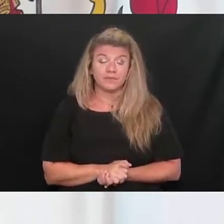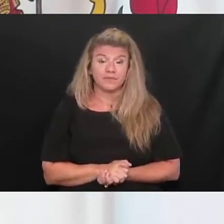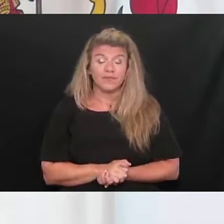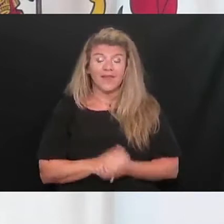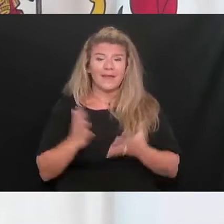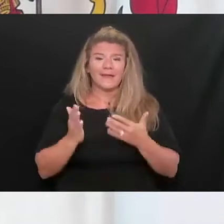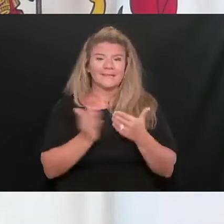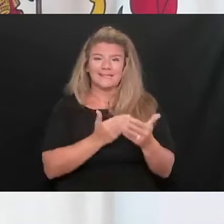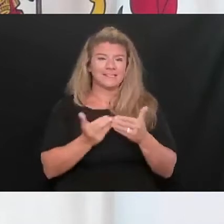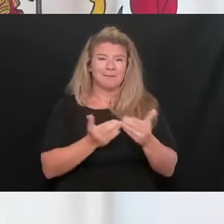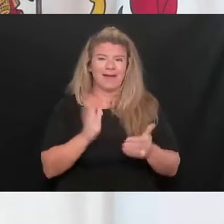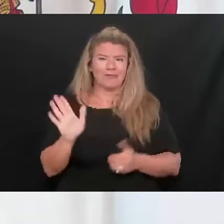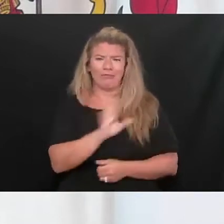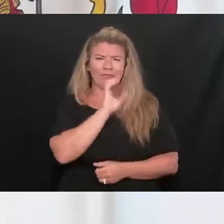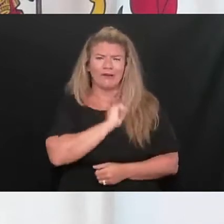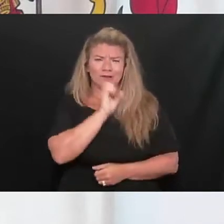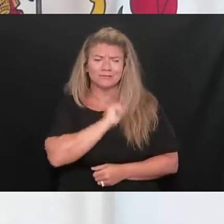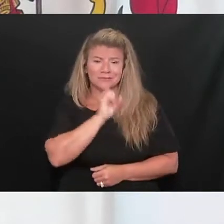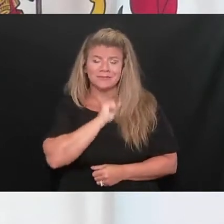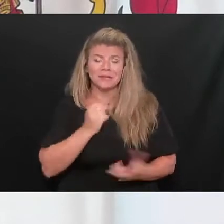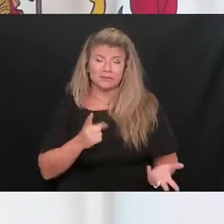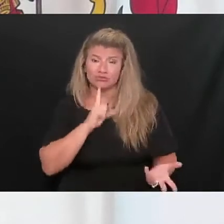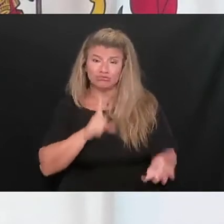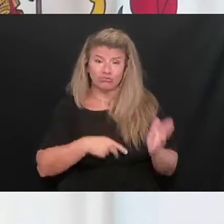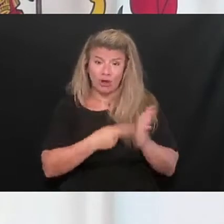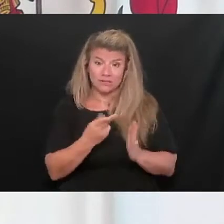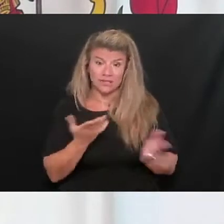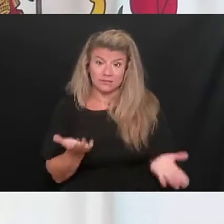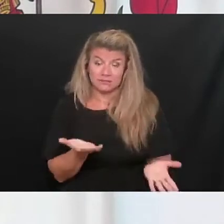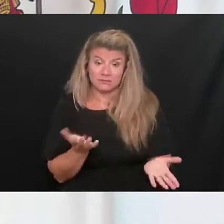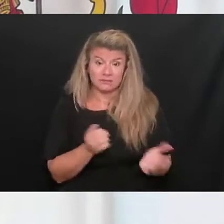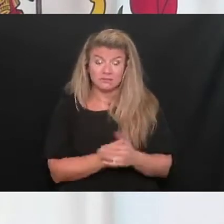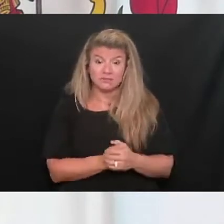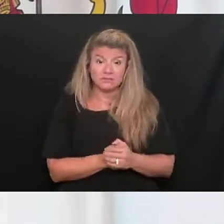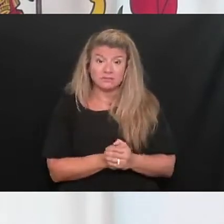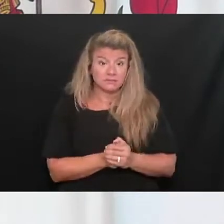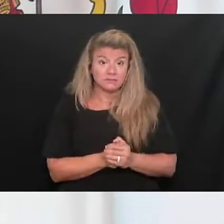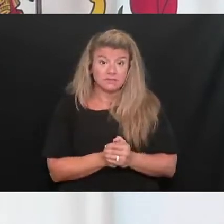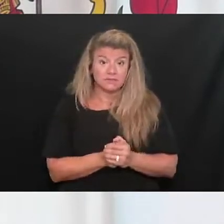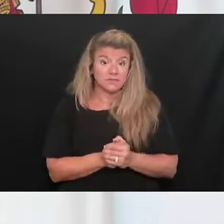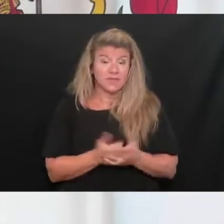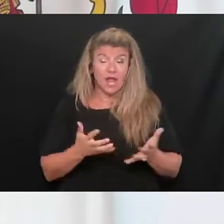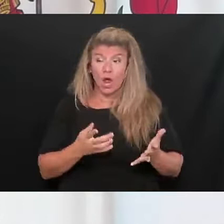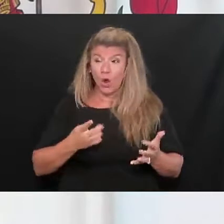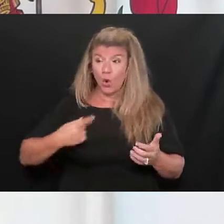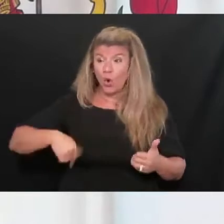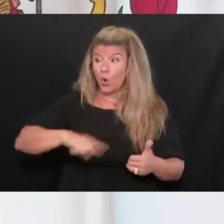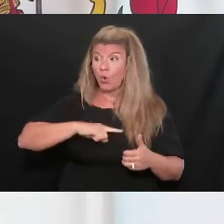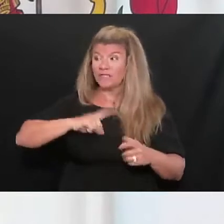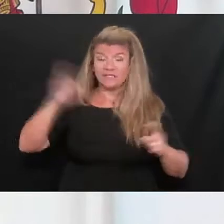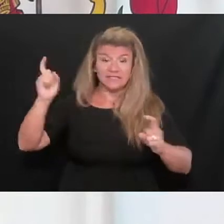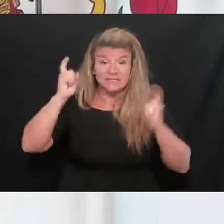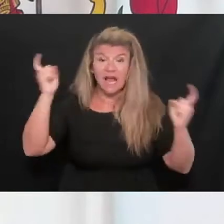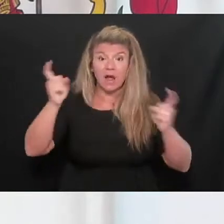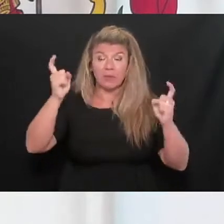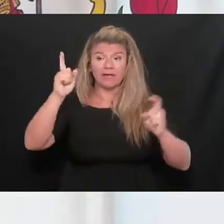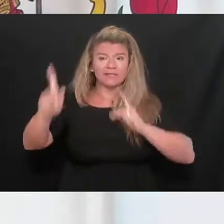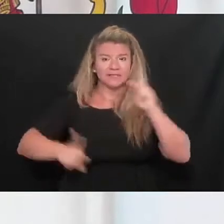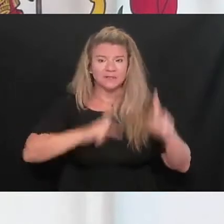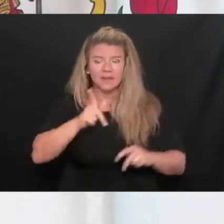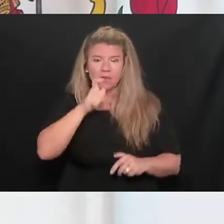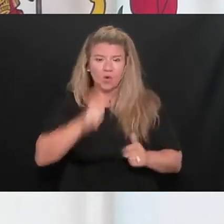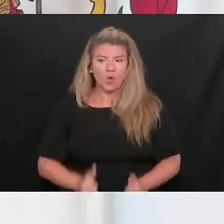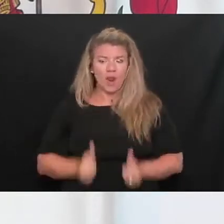Doesn't matter the age. I mean, really and truly, we celebrate those that have lived to